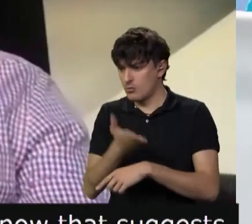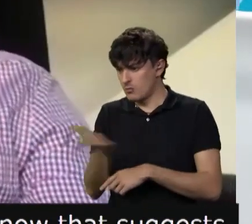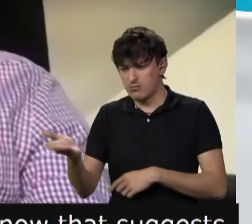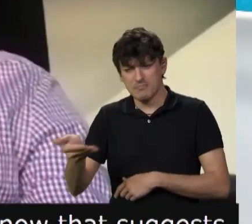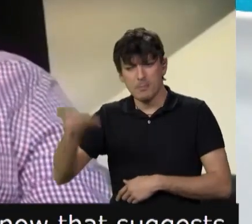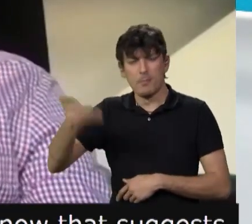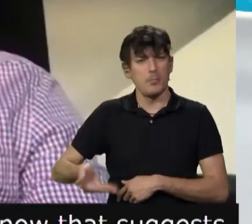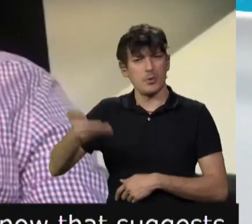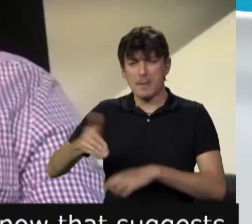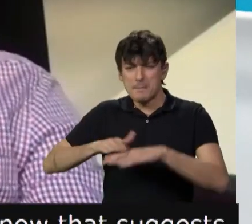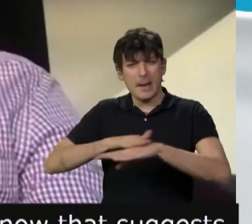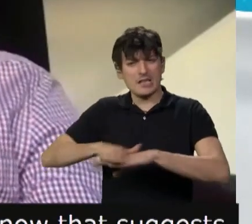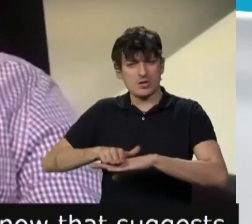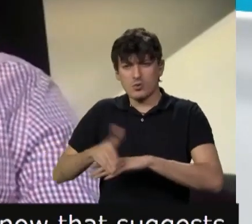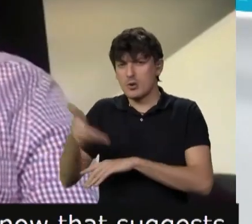they're essential